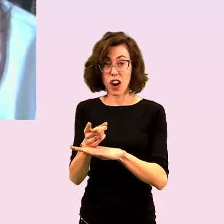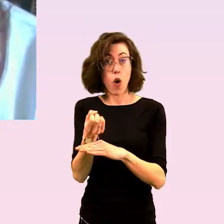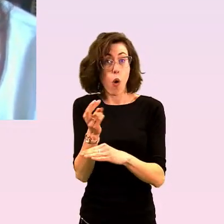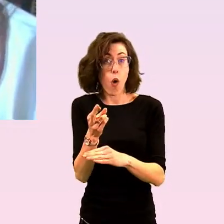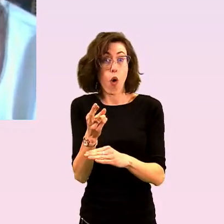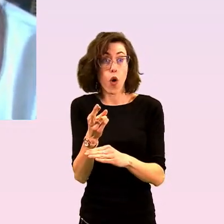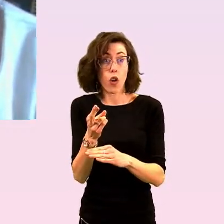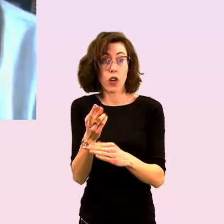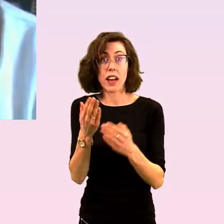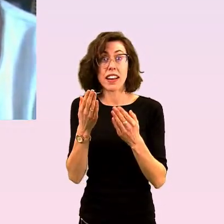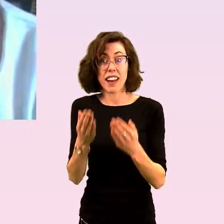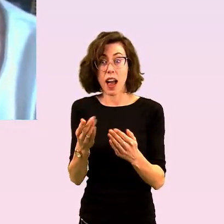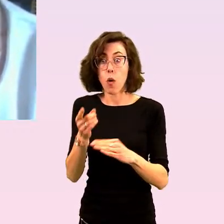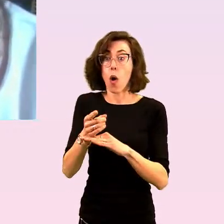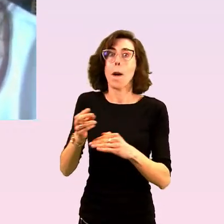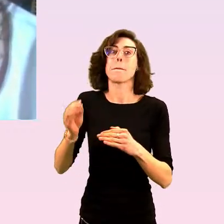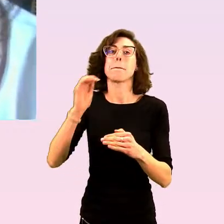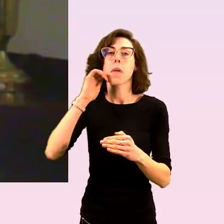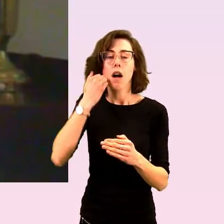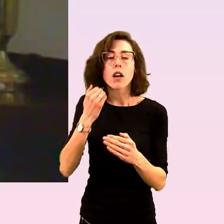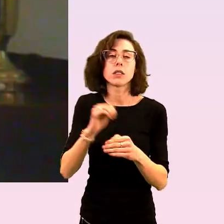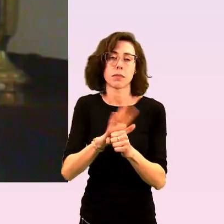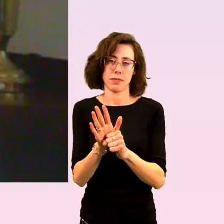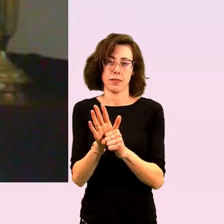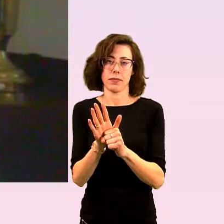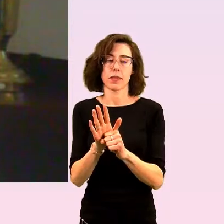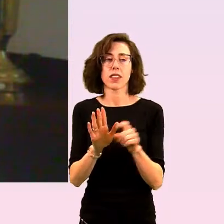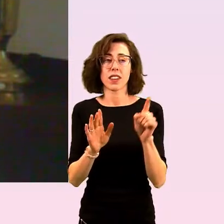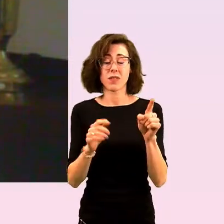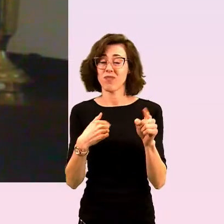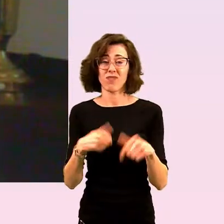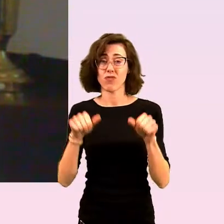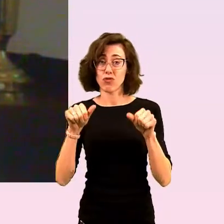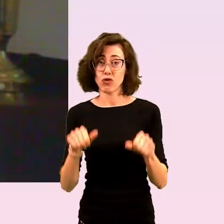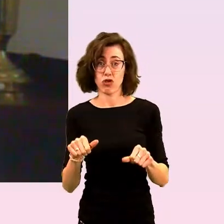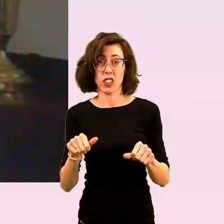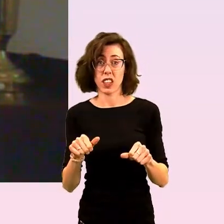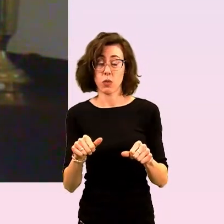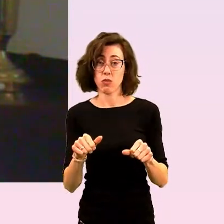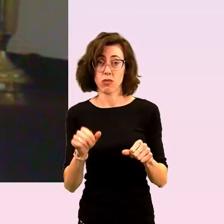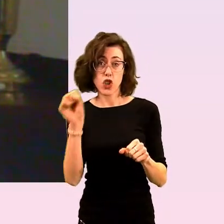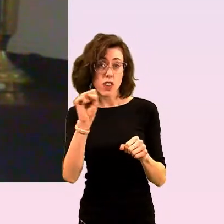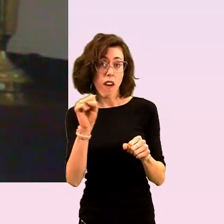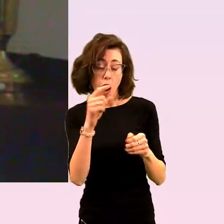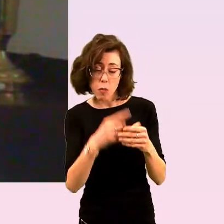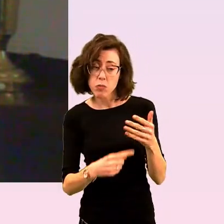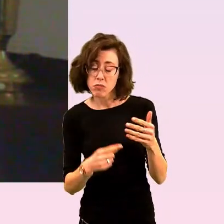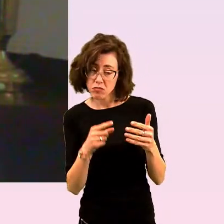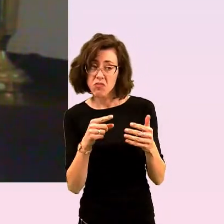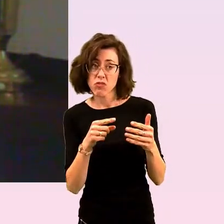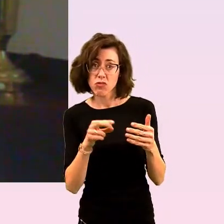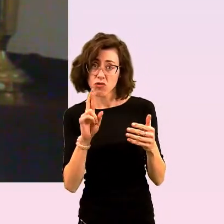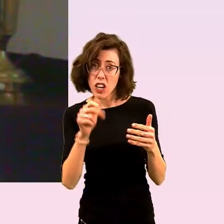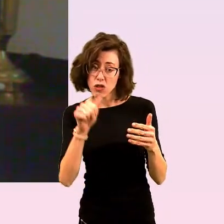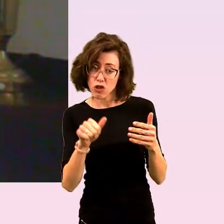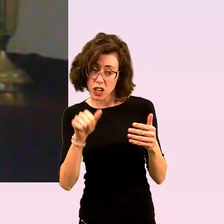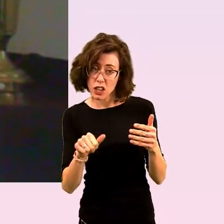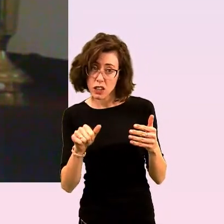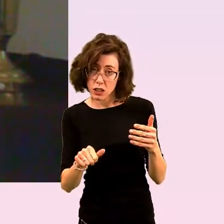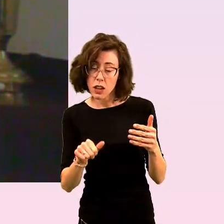pandemic? I think I would certainly agree with a lot of the points Siobhan has made there, in that a lot